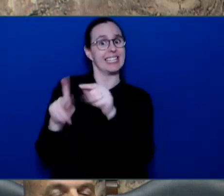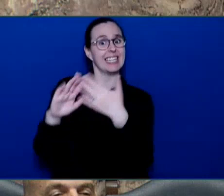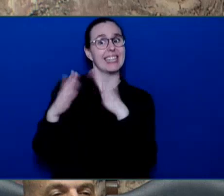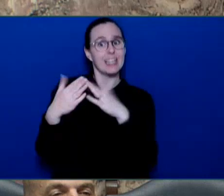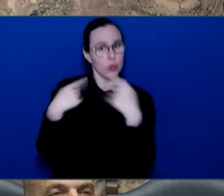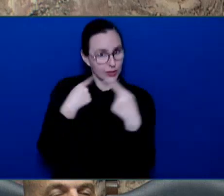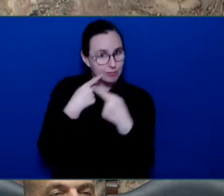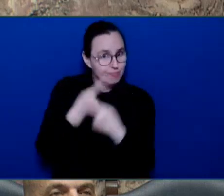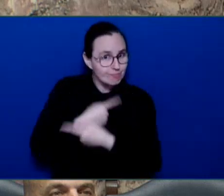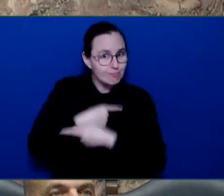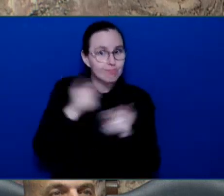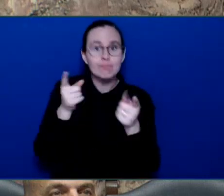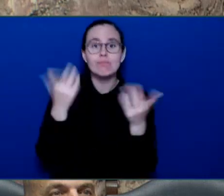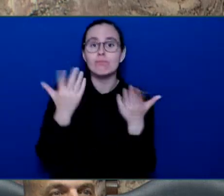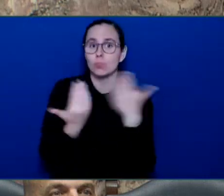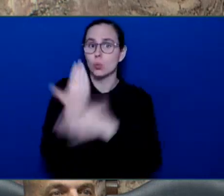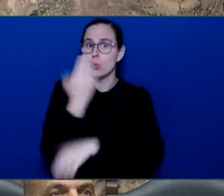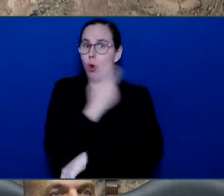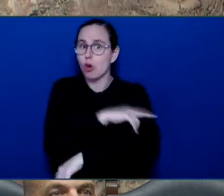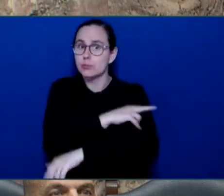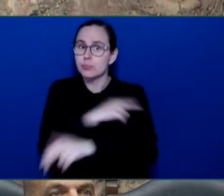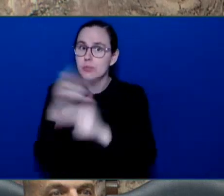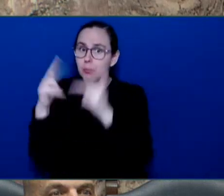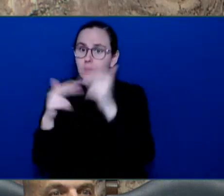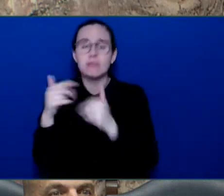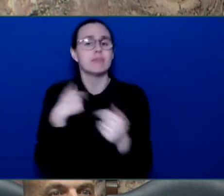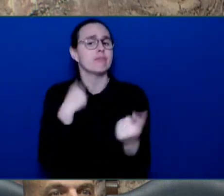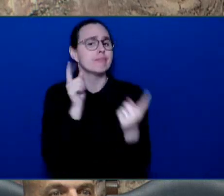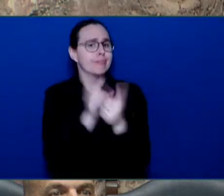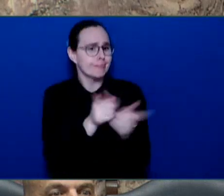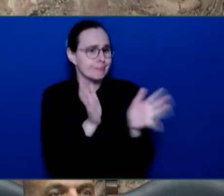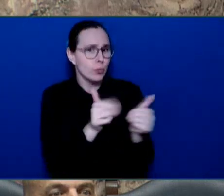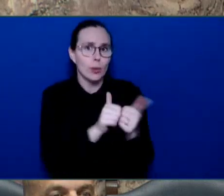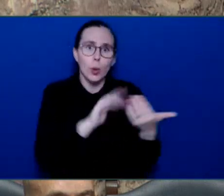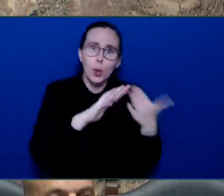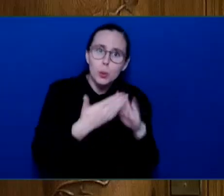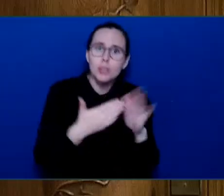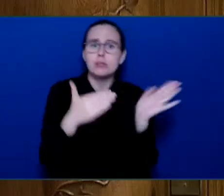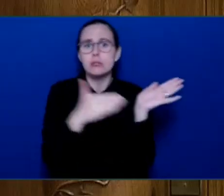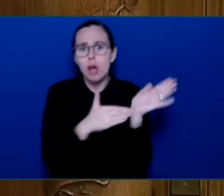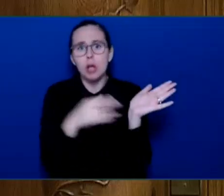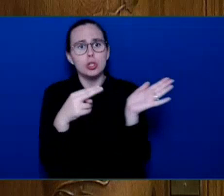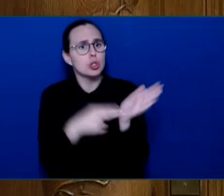specific problems in that community, and we'll be doing so in Prince George soon.